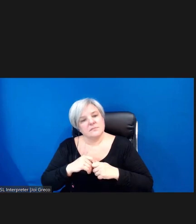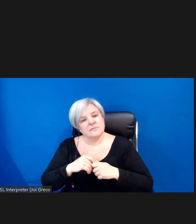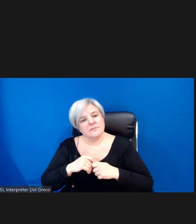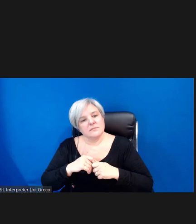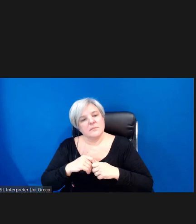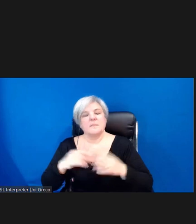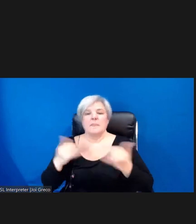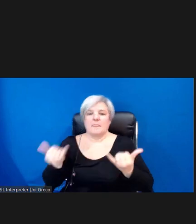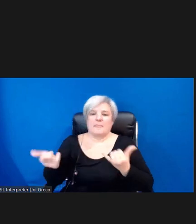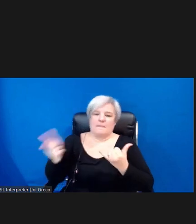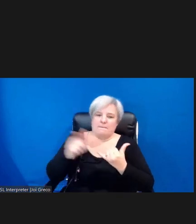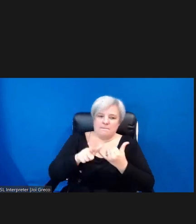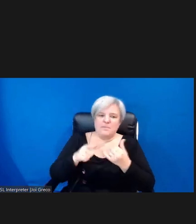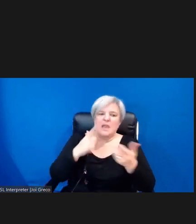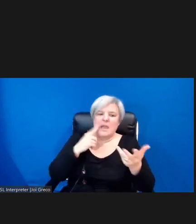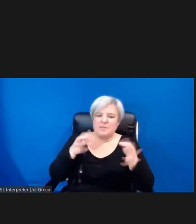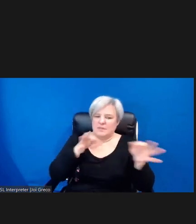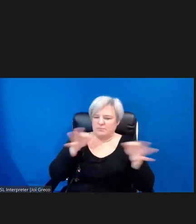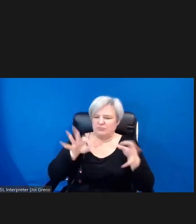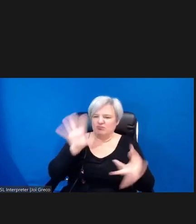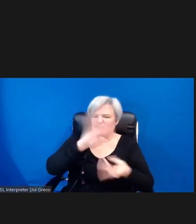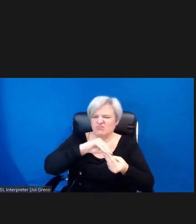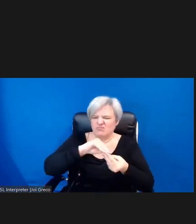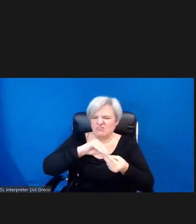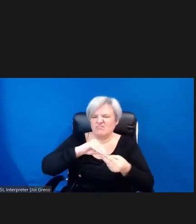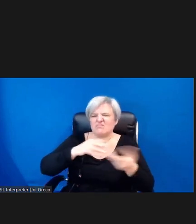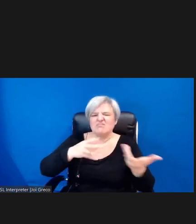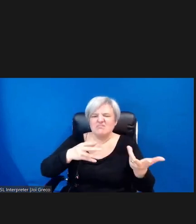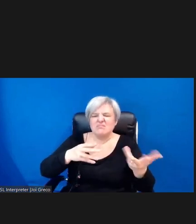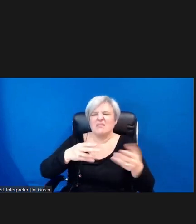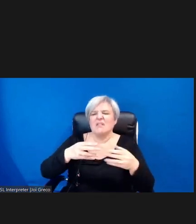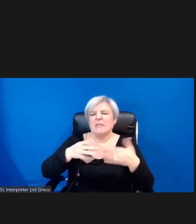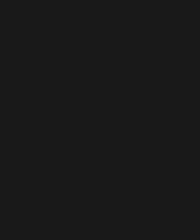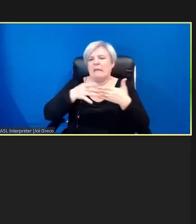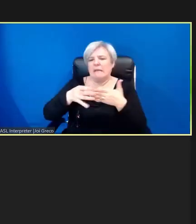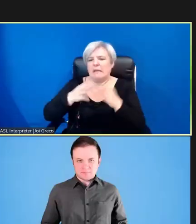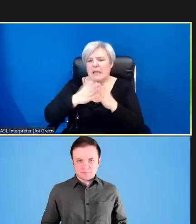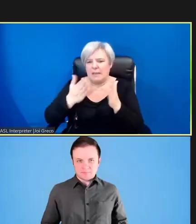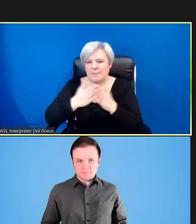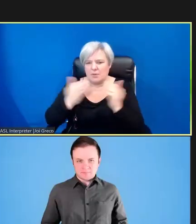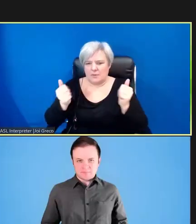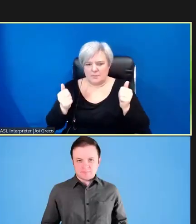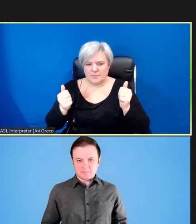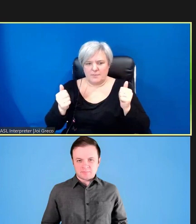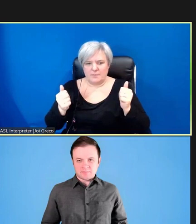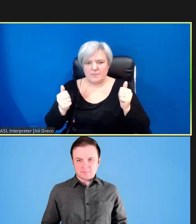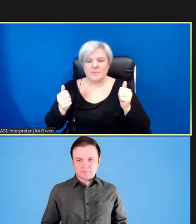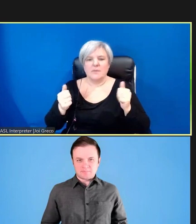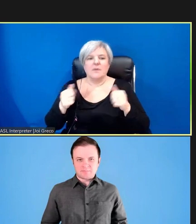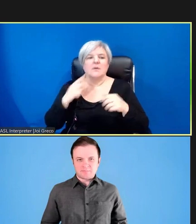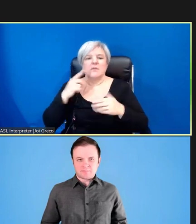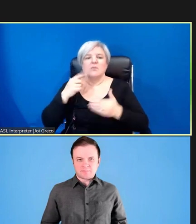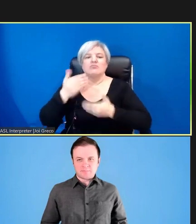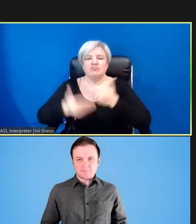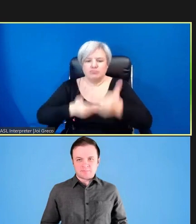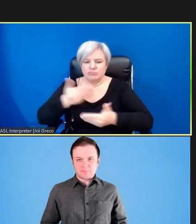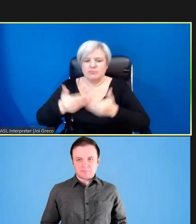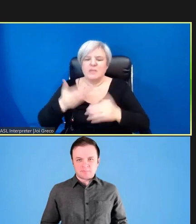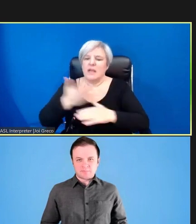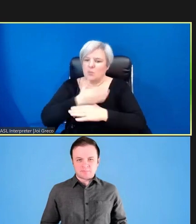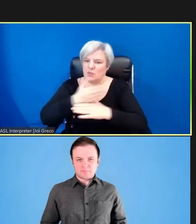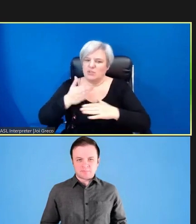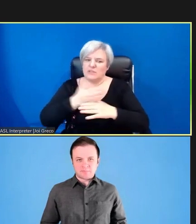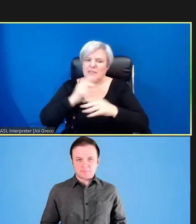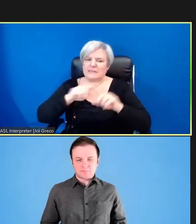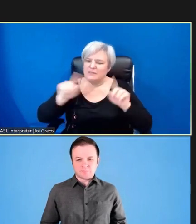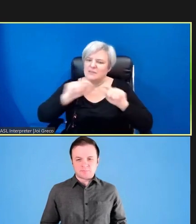So now I will conduct an overview of the guidebook, walk you through step by step, and share the many templates